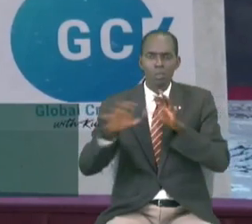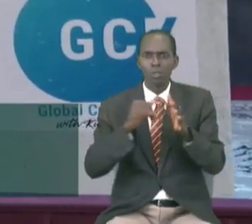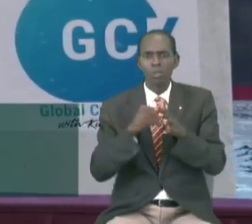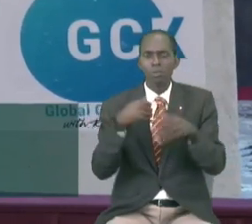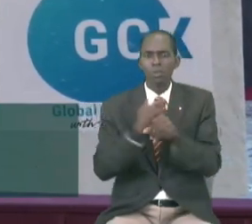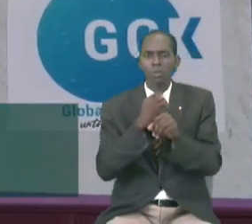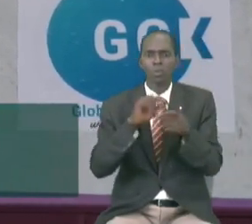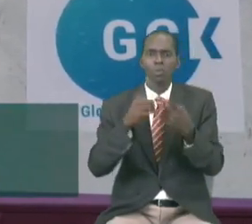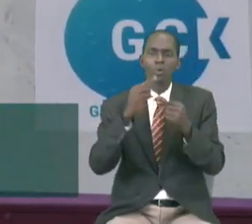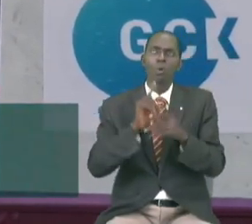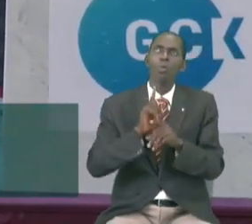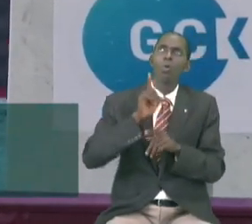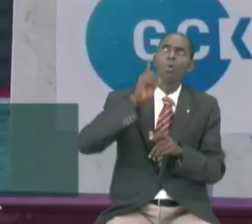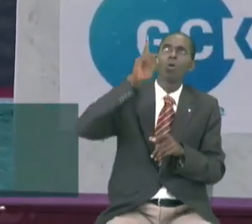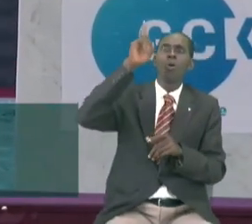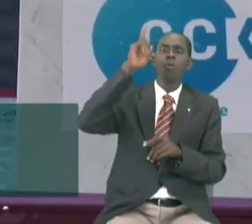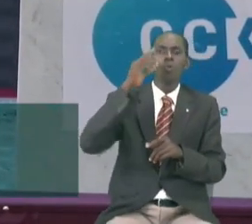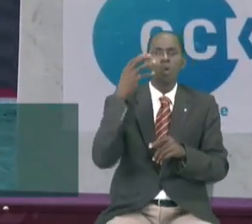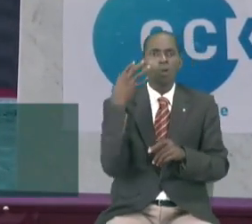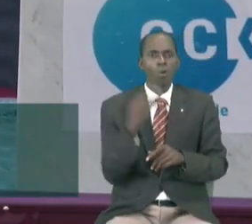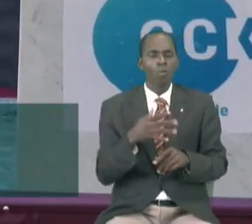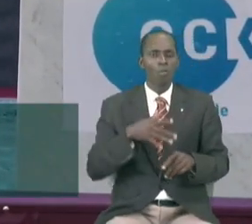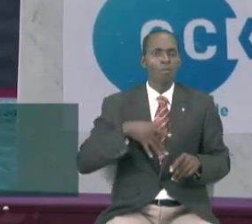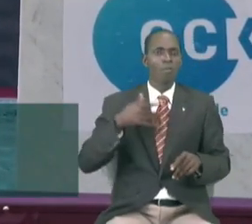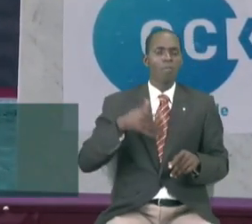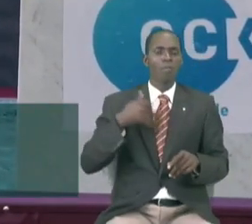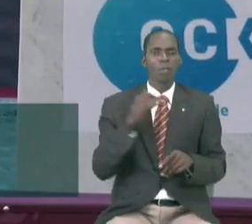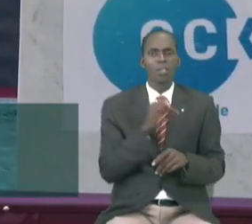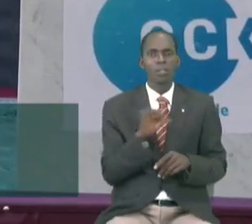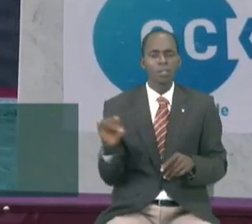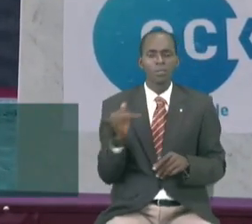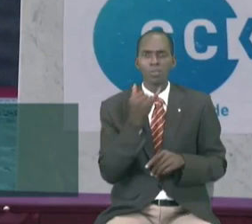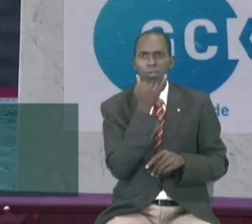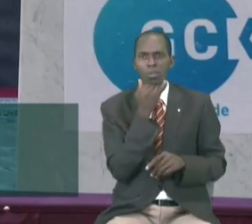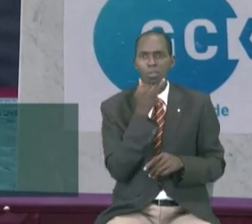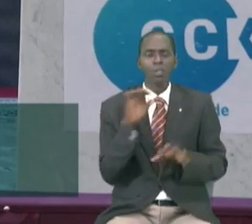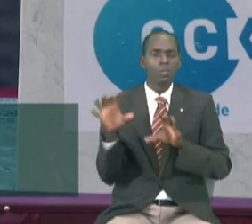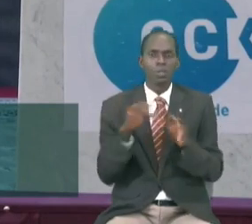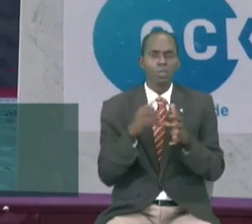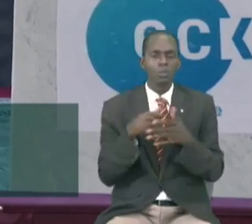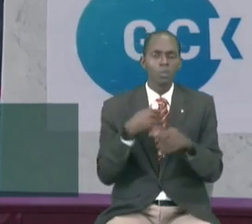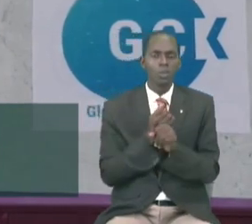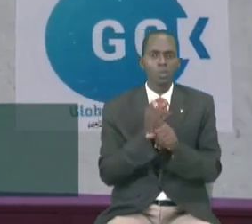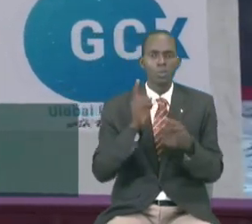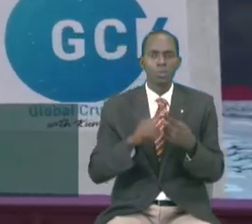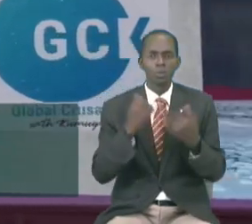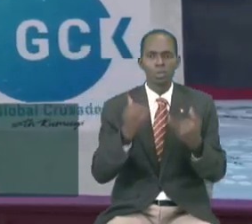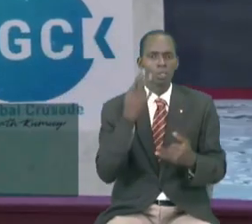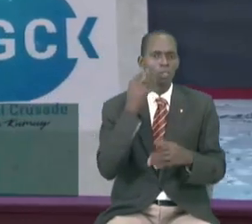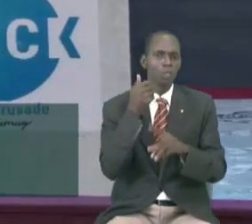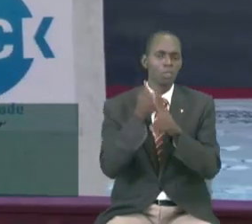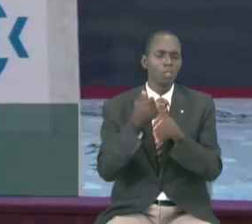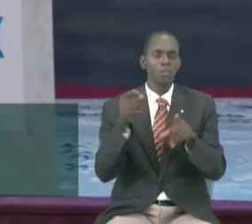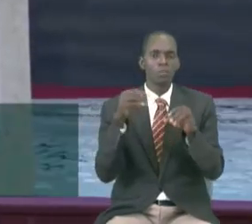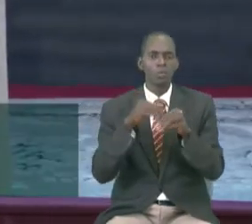God, that I have to get your consent and your permission before I show mercy on Nineveh? Should not